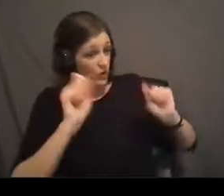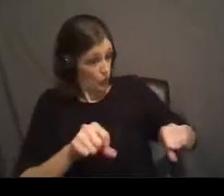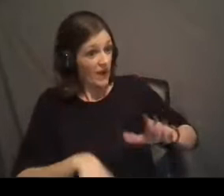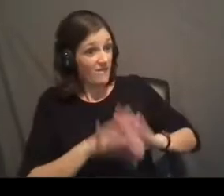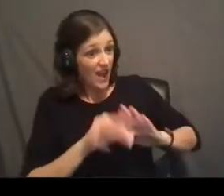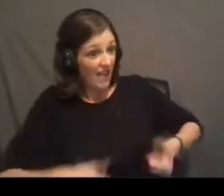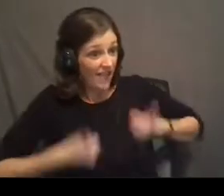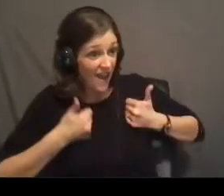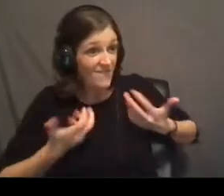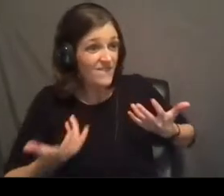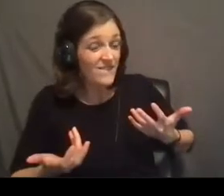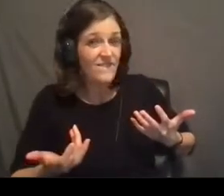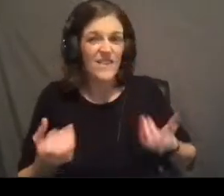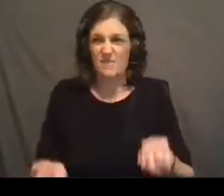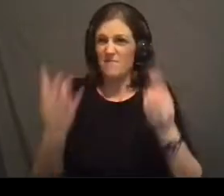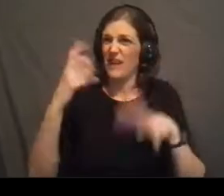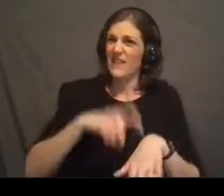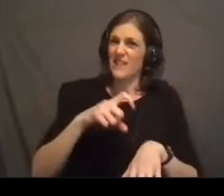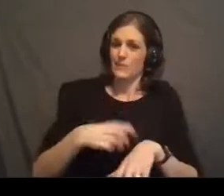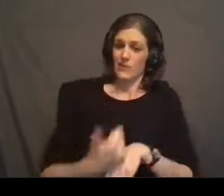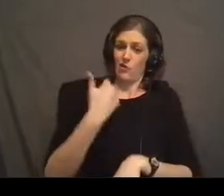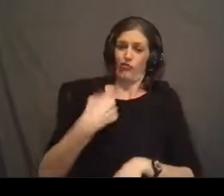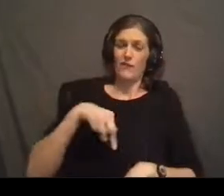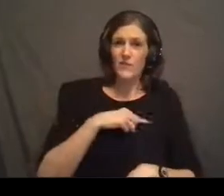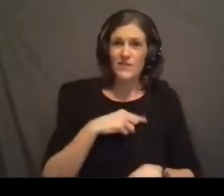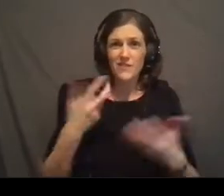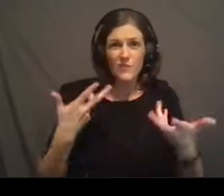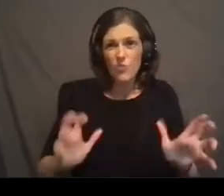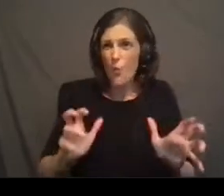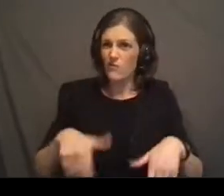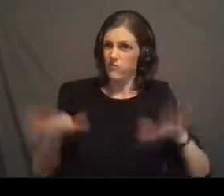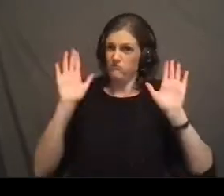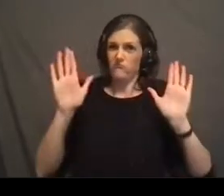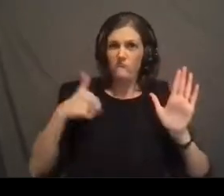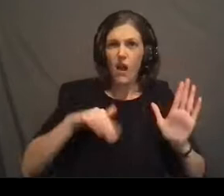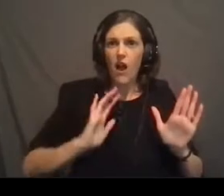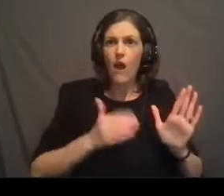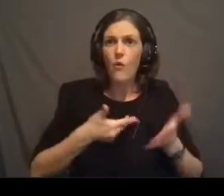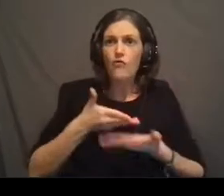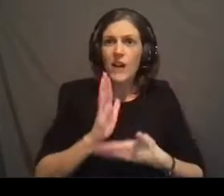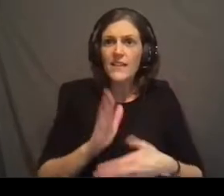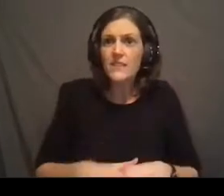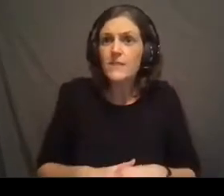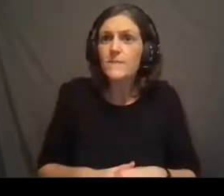life. And a lot of times that is a threat to us because we don't want to surrender our rights.